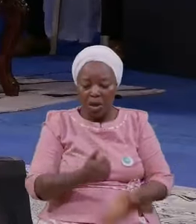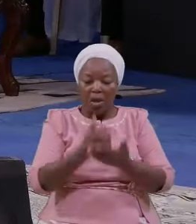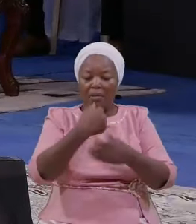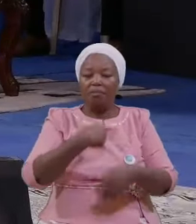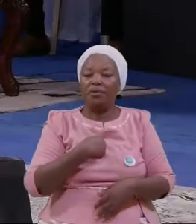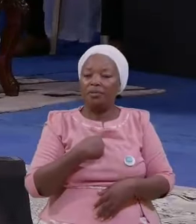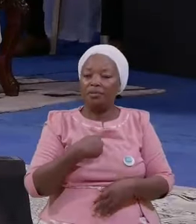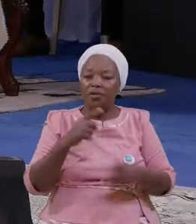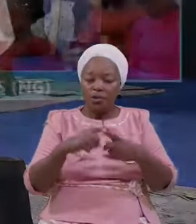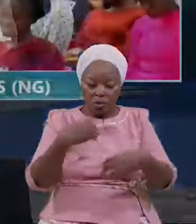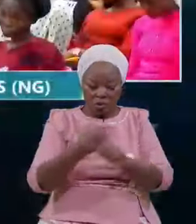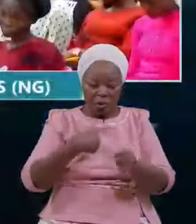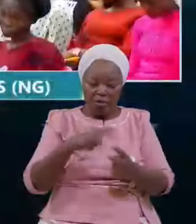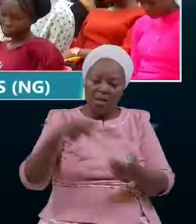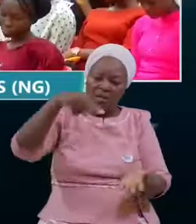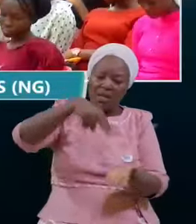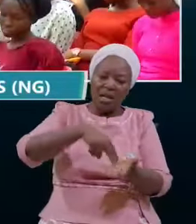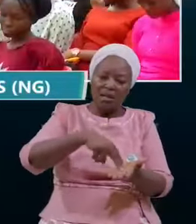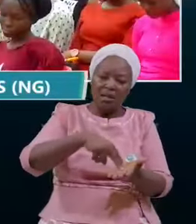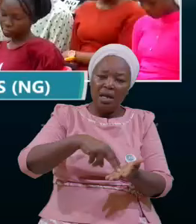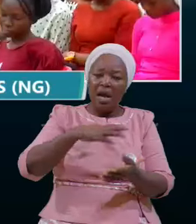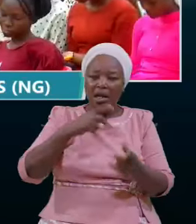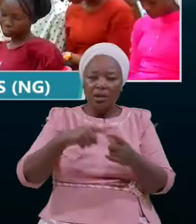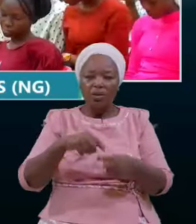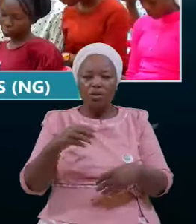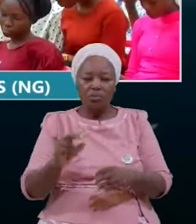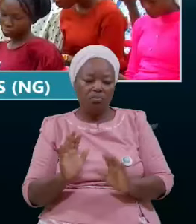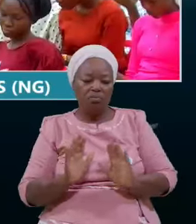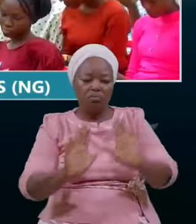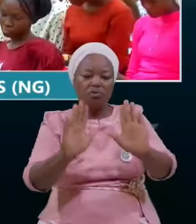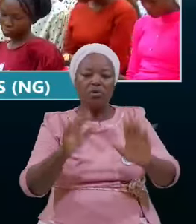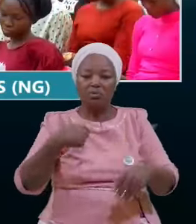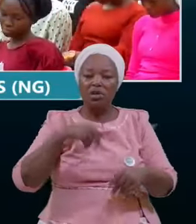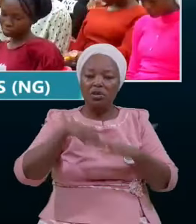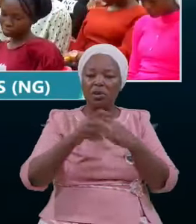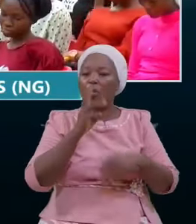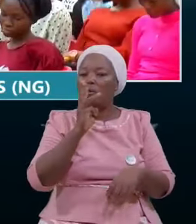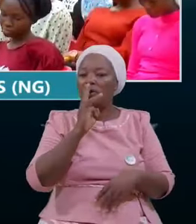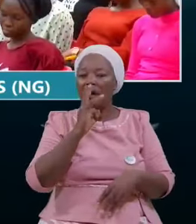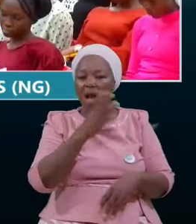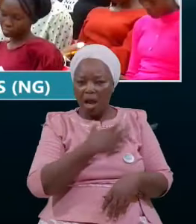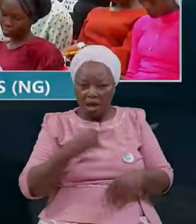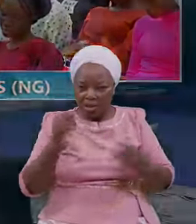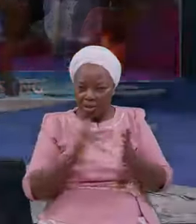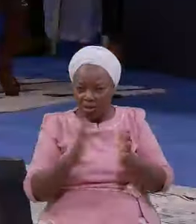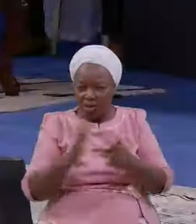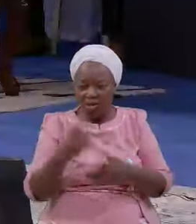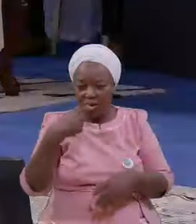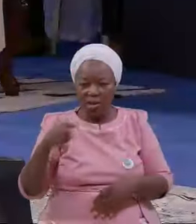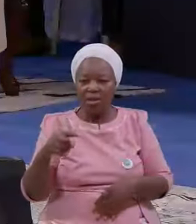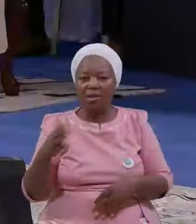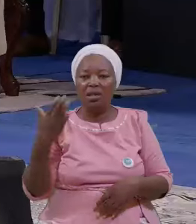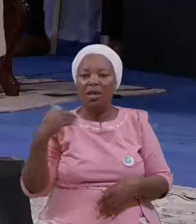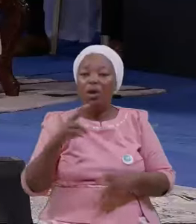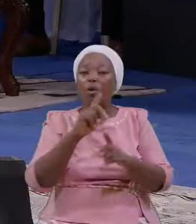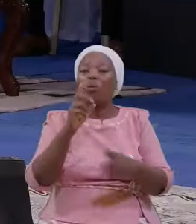me rise, and to even get me to the water. And Jesus said, what no man can